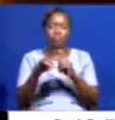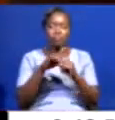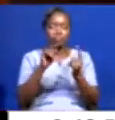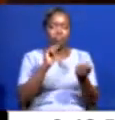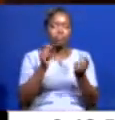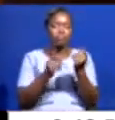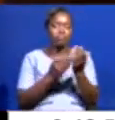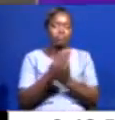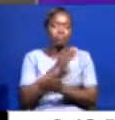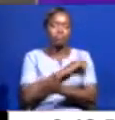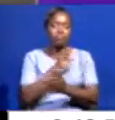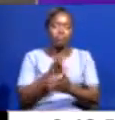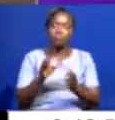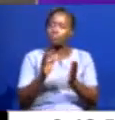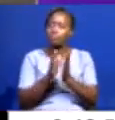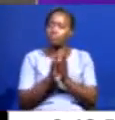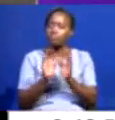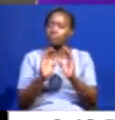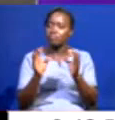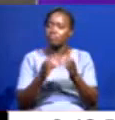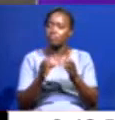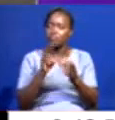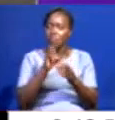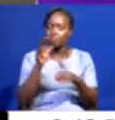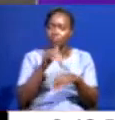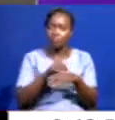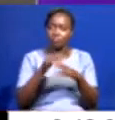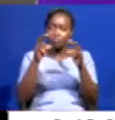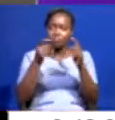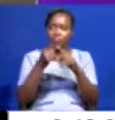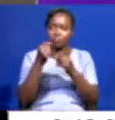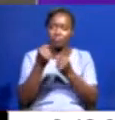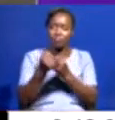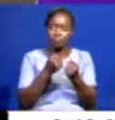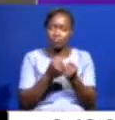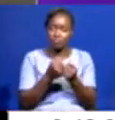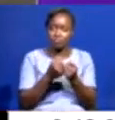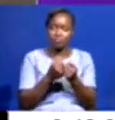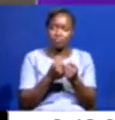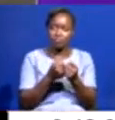through empowering communities. We are looking at issues from production,